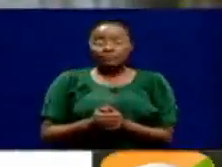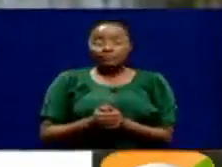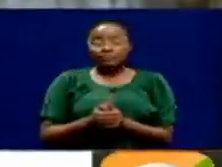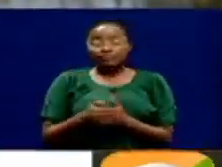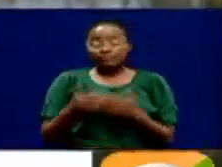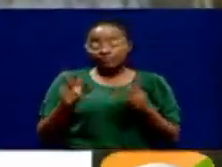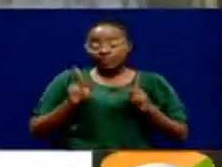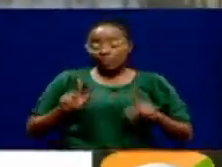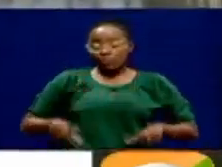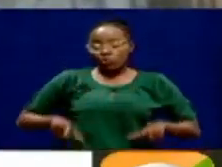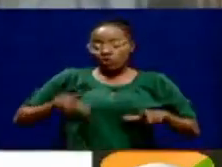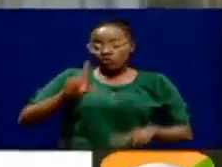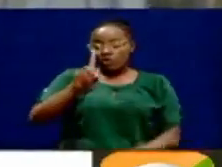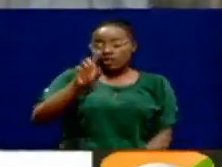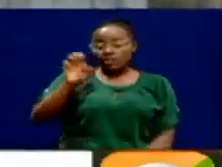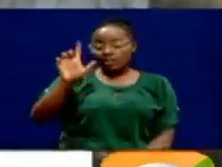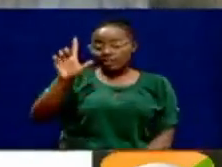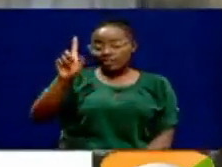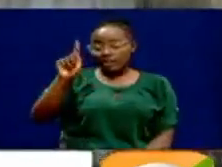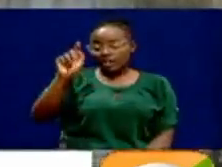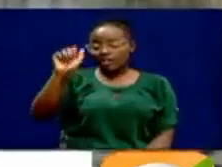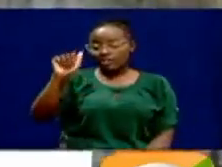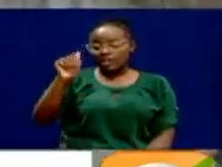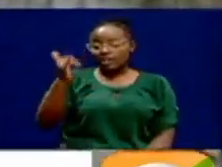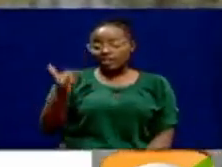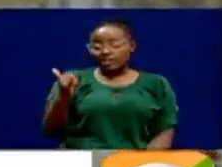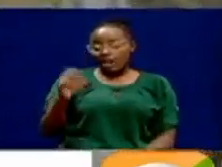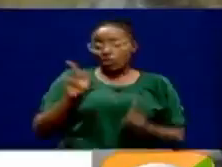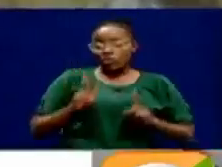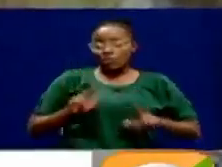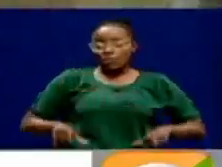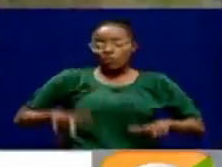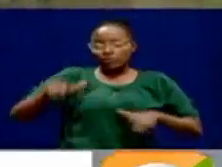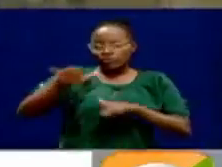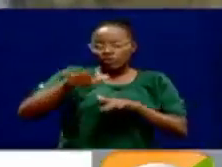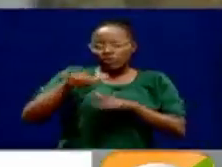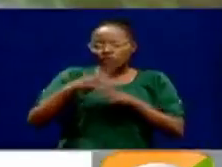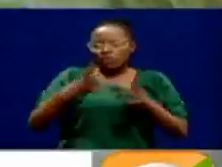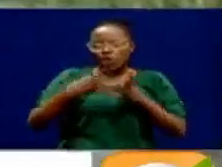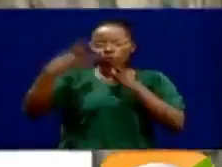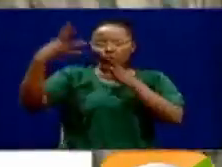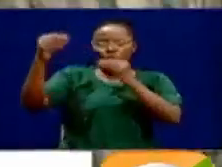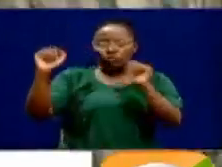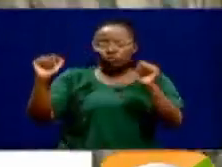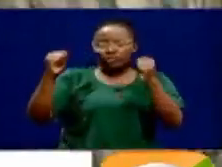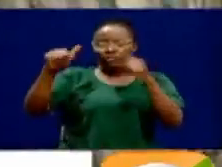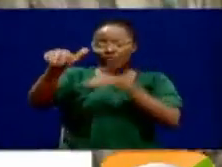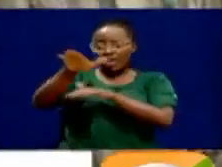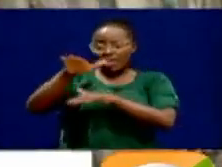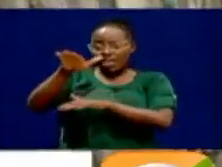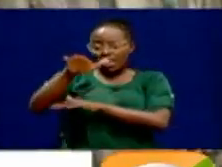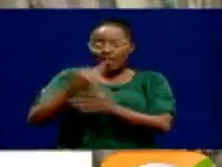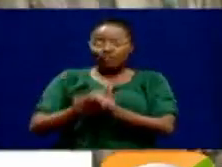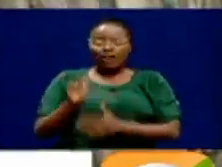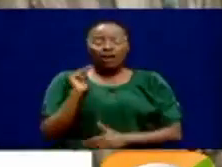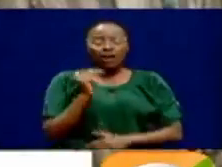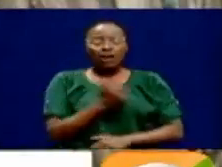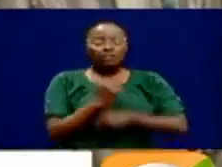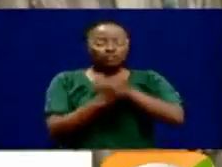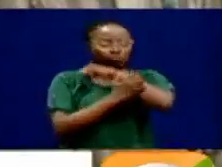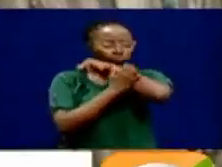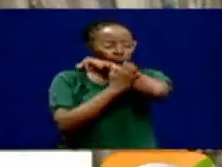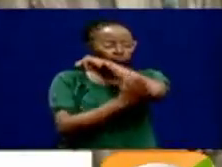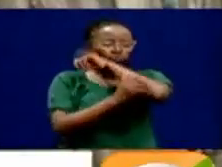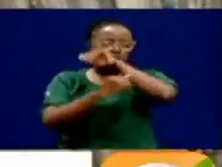Villages in the delta are submerged, with locals now fleeing their homes to safer higher grounds. Lakini sisi wawe hai,